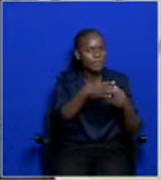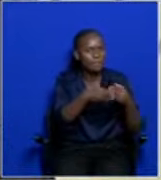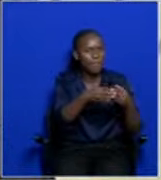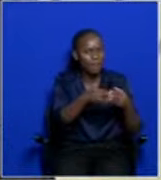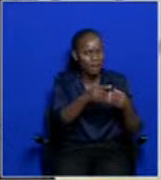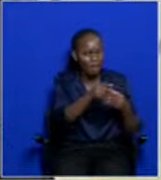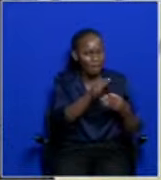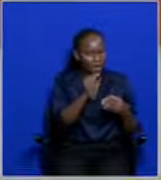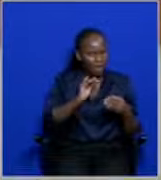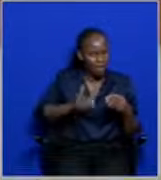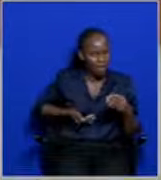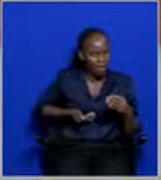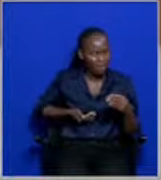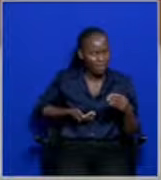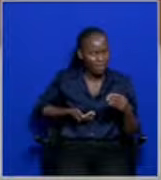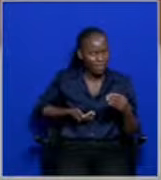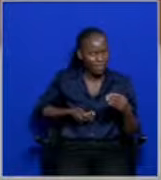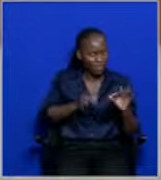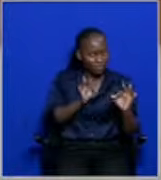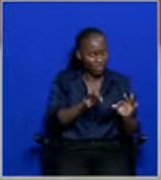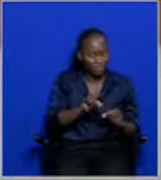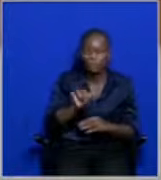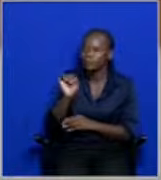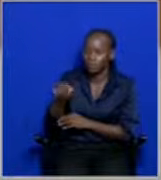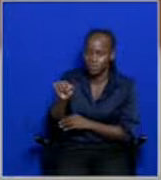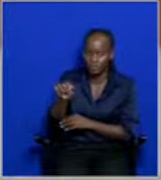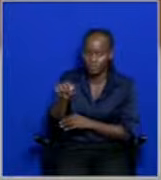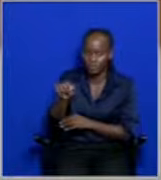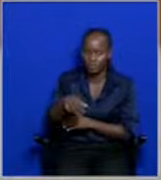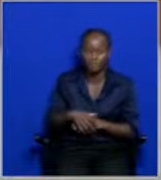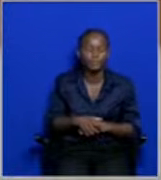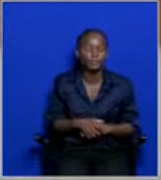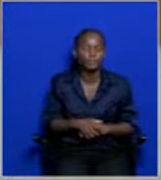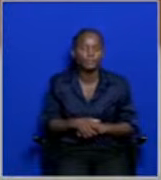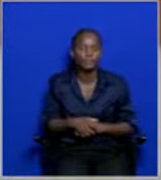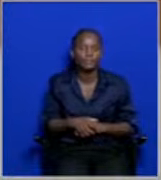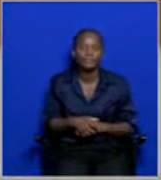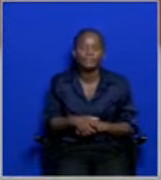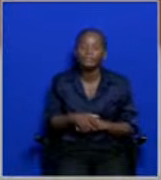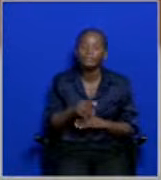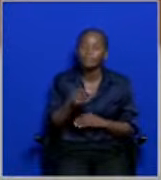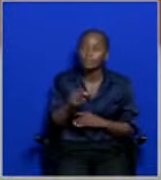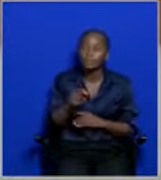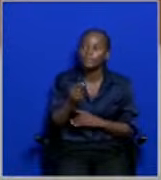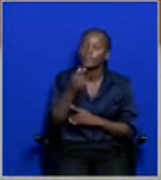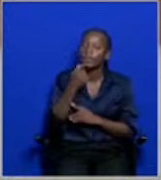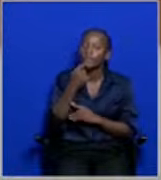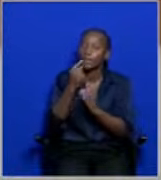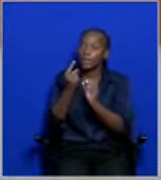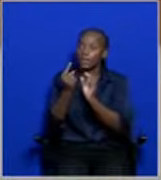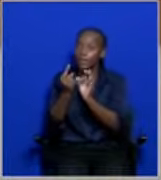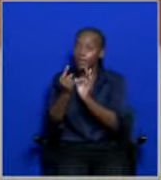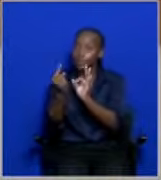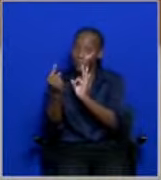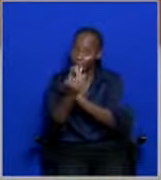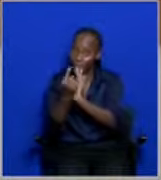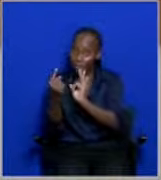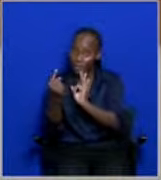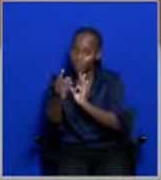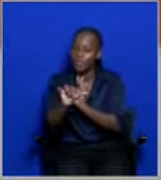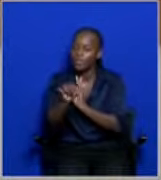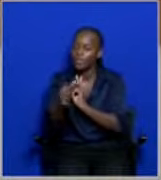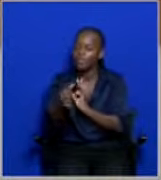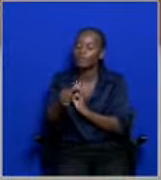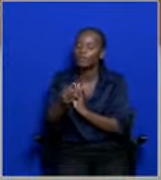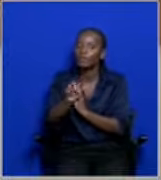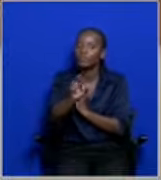Yes. Okay. We then proceeded to Rosebank SAPS, where I stayed in the vehicle.